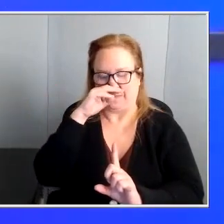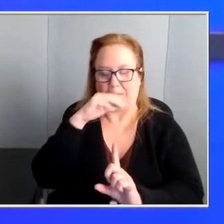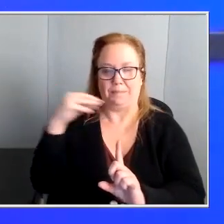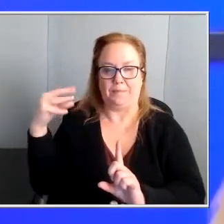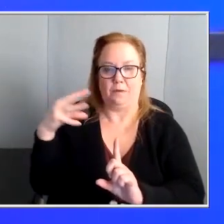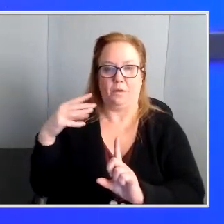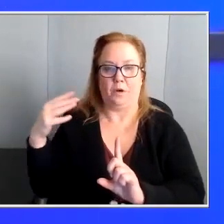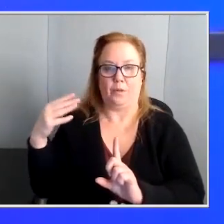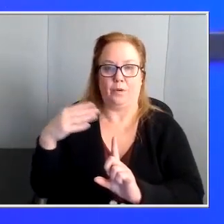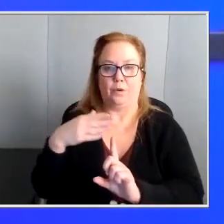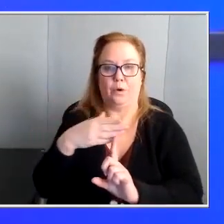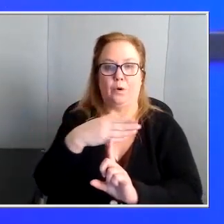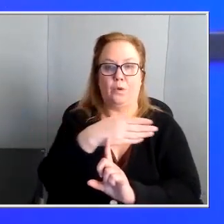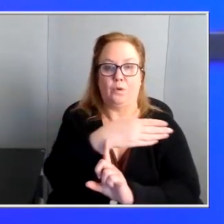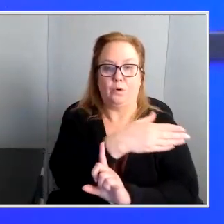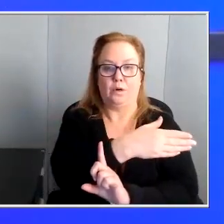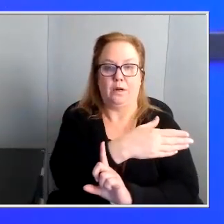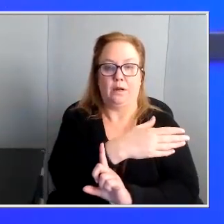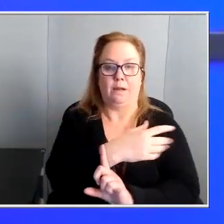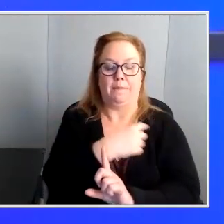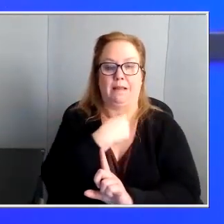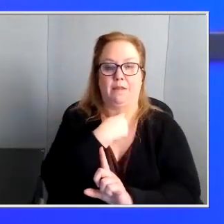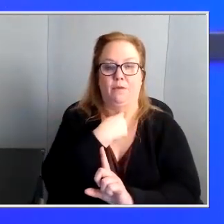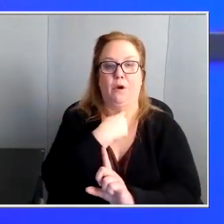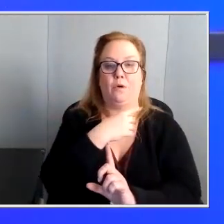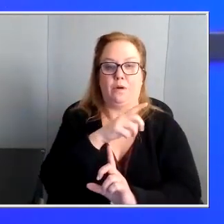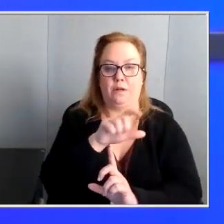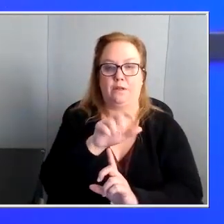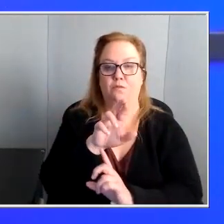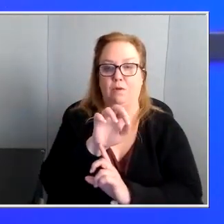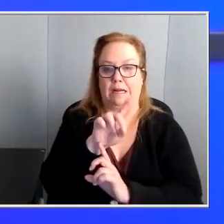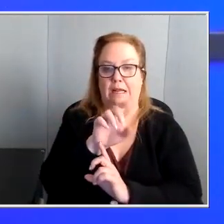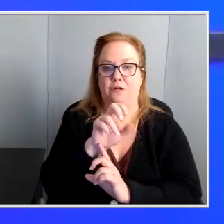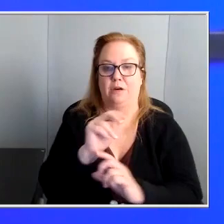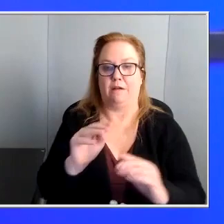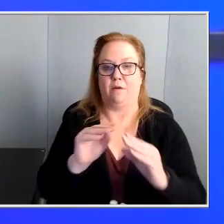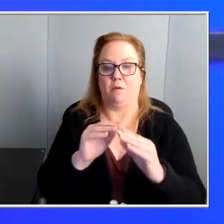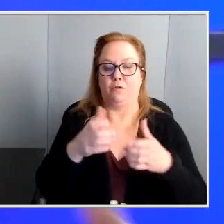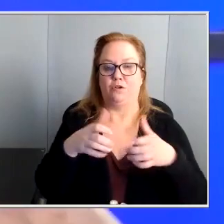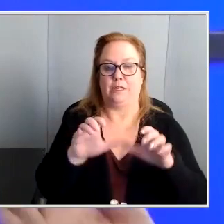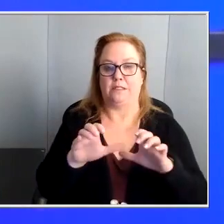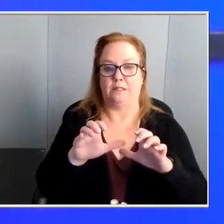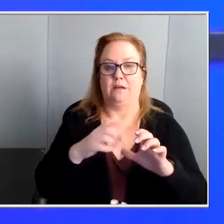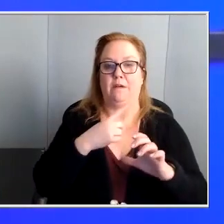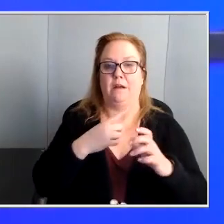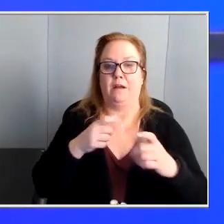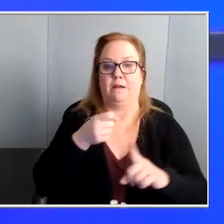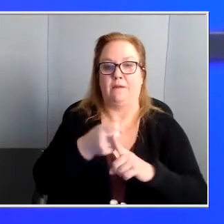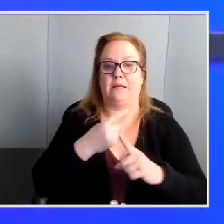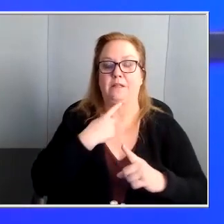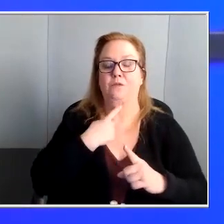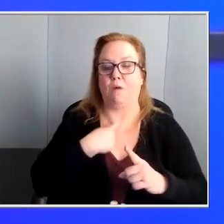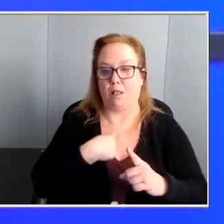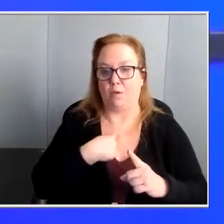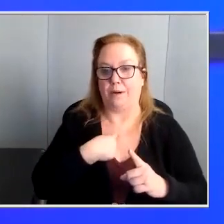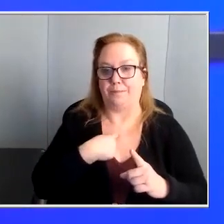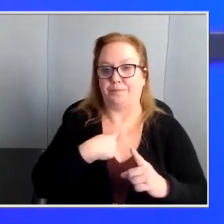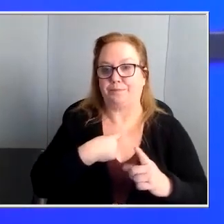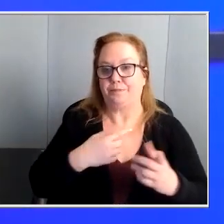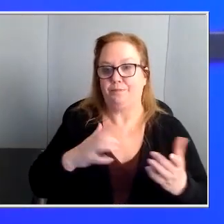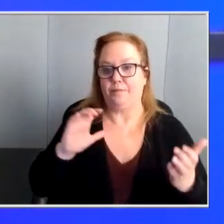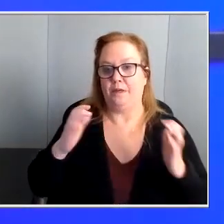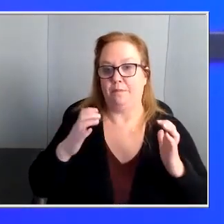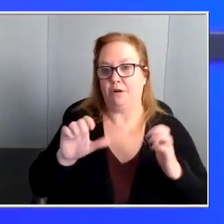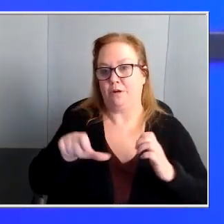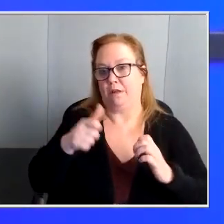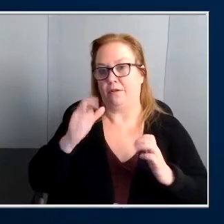pass through some of the back of the throat and so on, and have more chance of affecting swallowing than anything that she's noticing